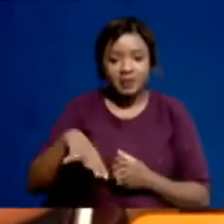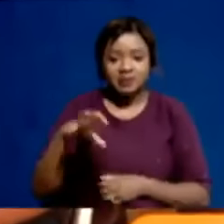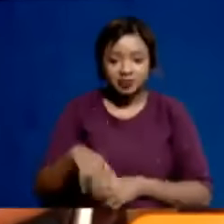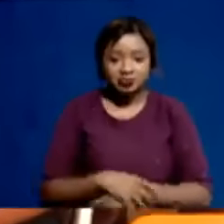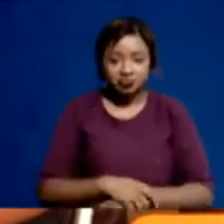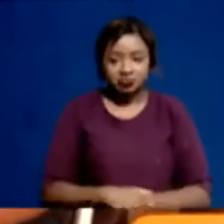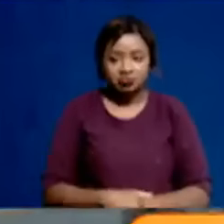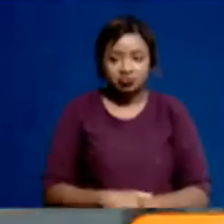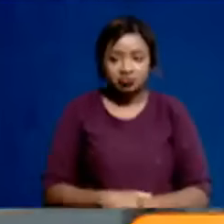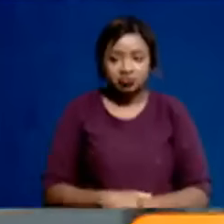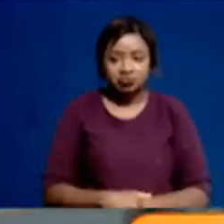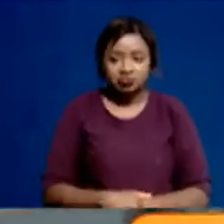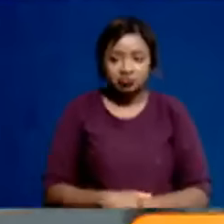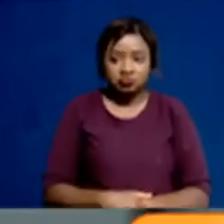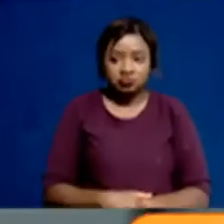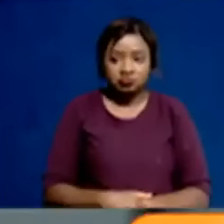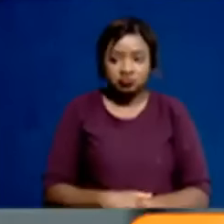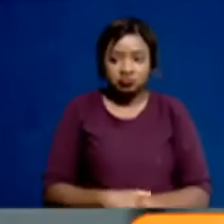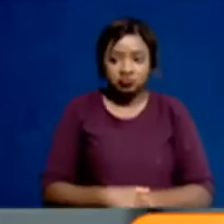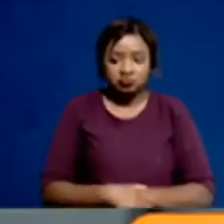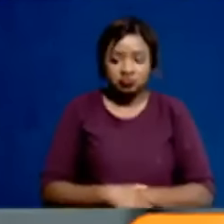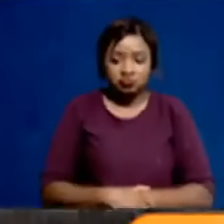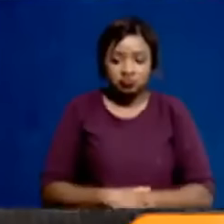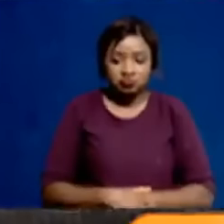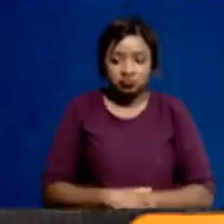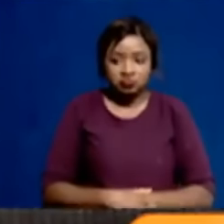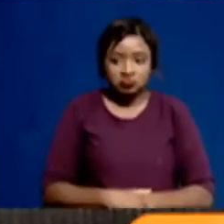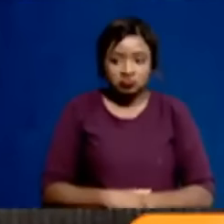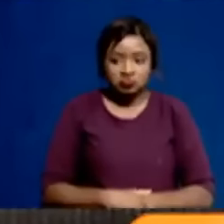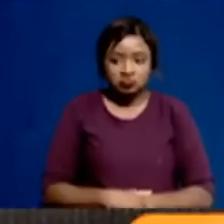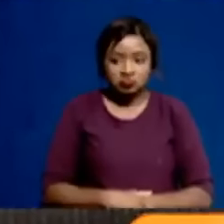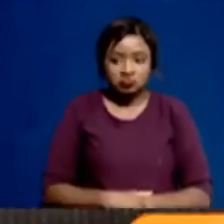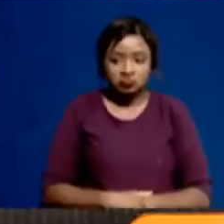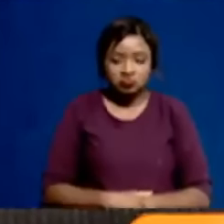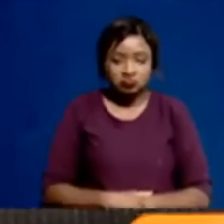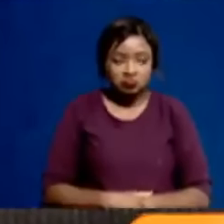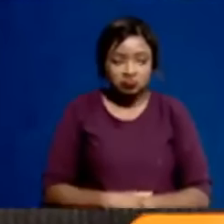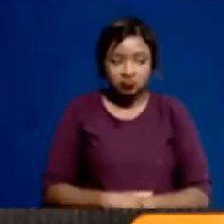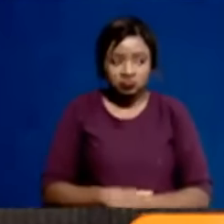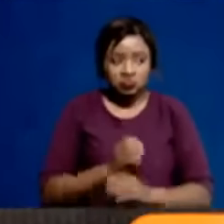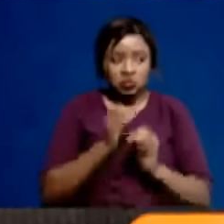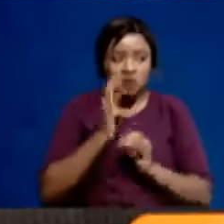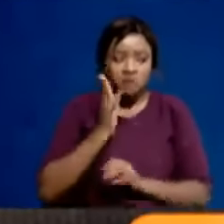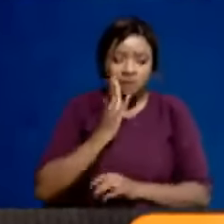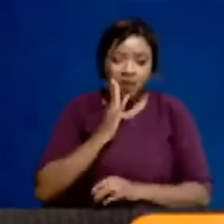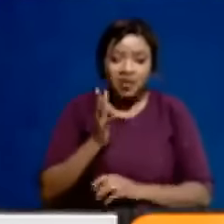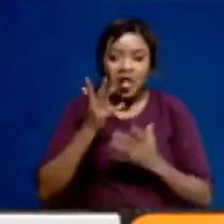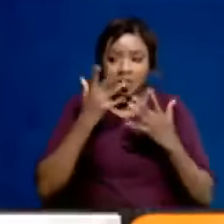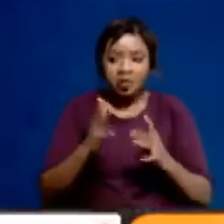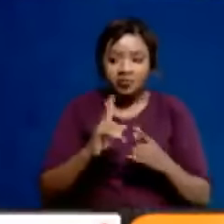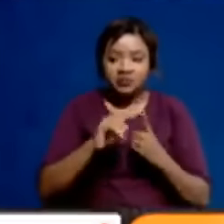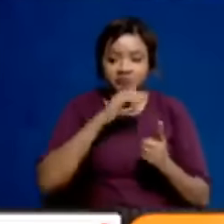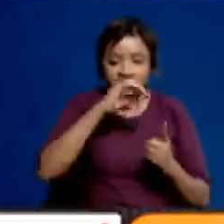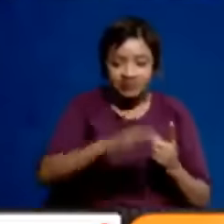matatu. He was grandson to late tribe. No one experiences a greater loss than a mother losing